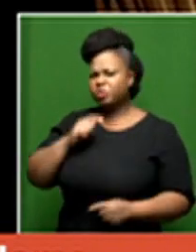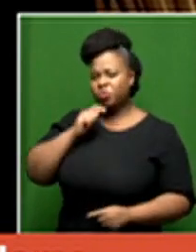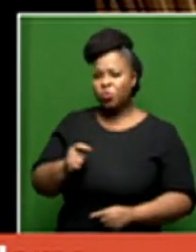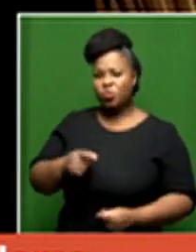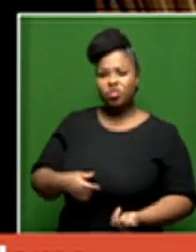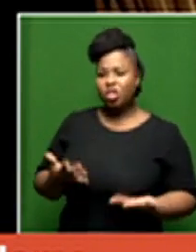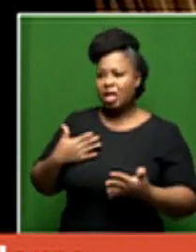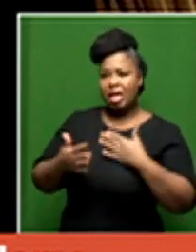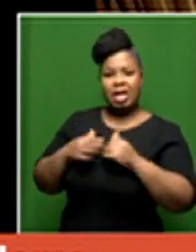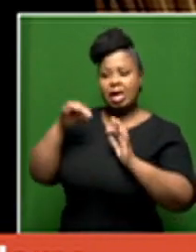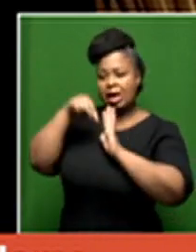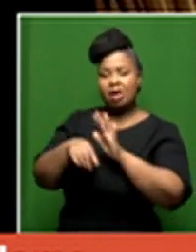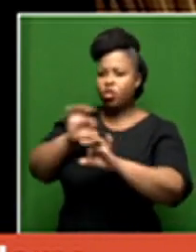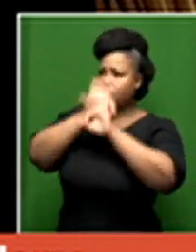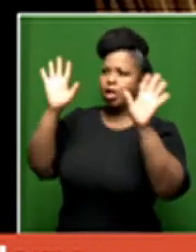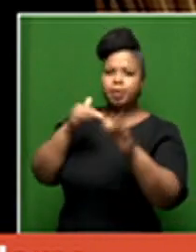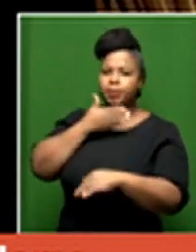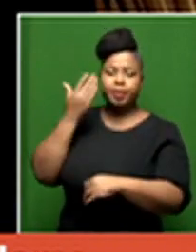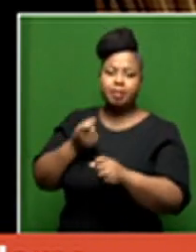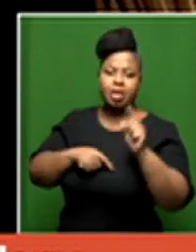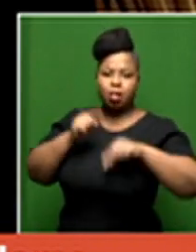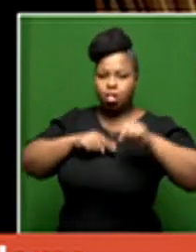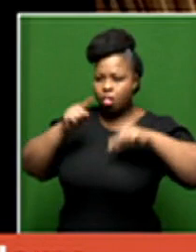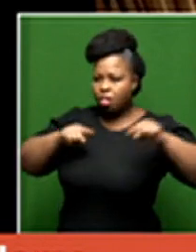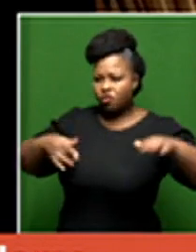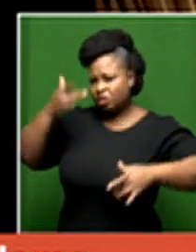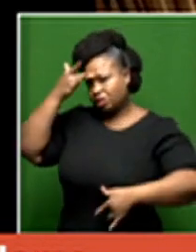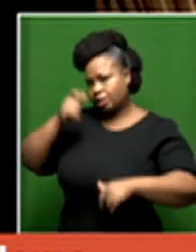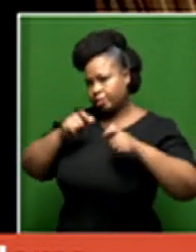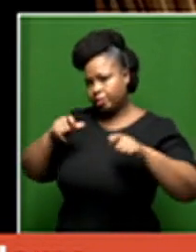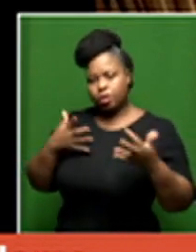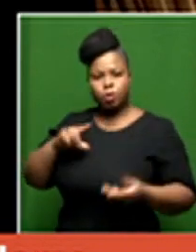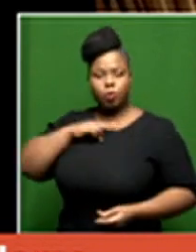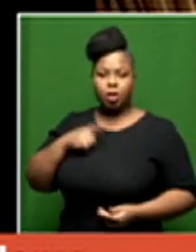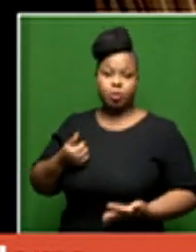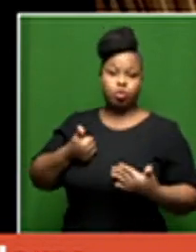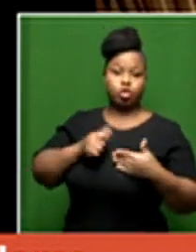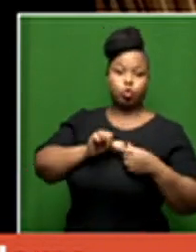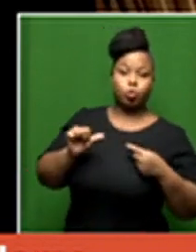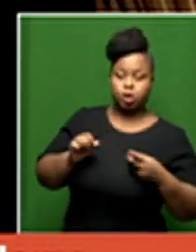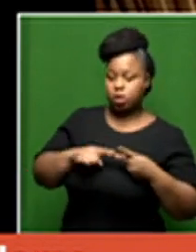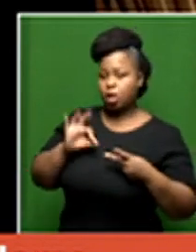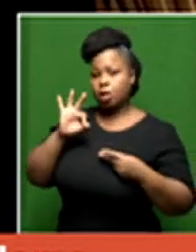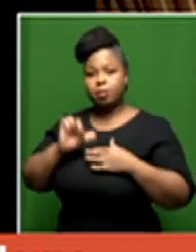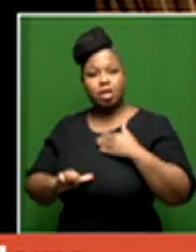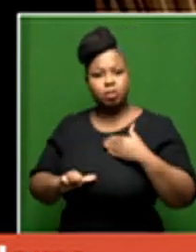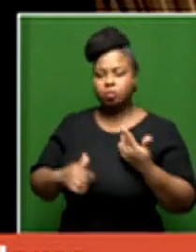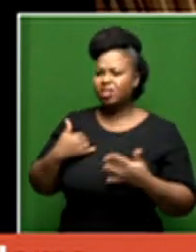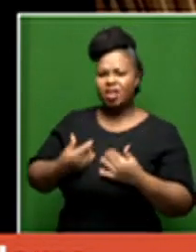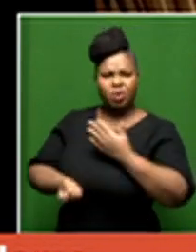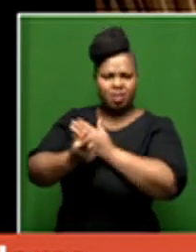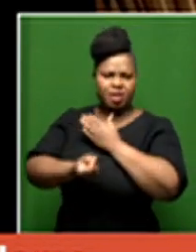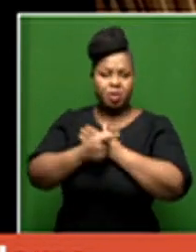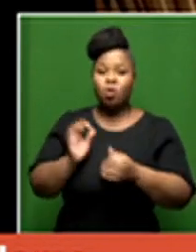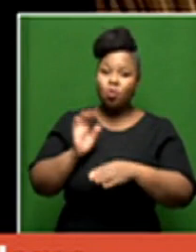have any clarity. And of course, there's lots of variability between different patients. So where one with maybe 6 weeks to 3 months, we are now seeing cases